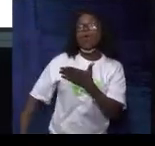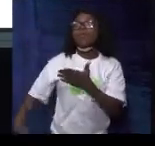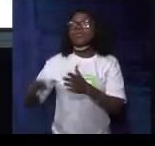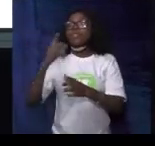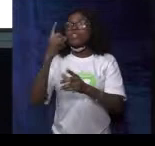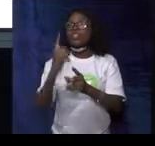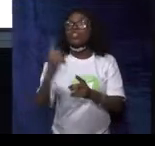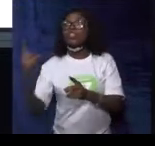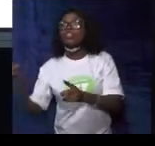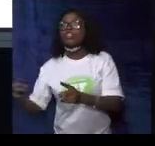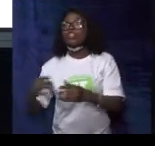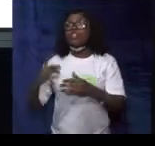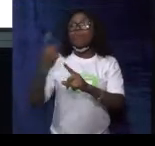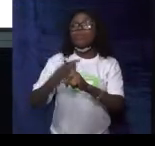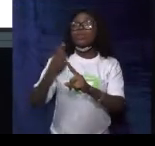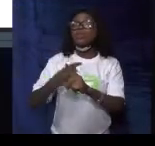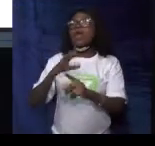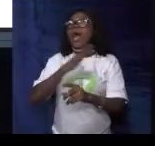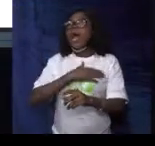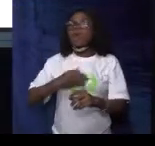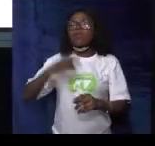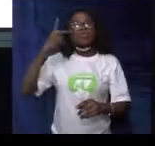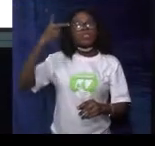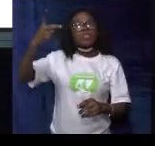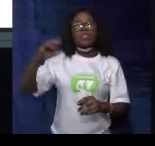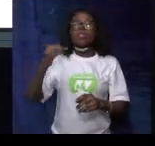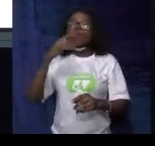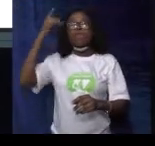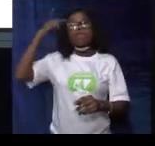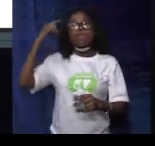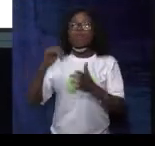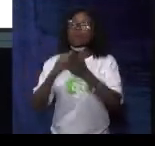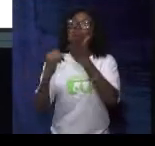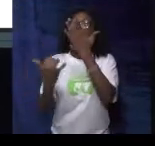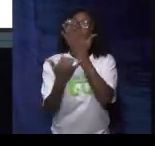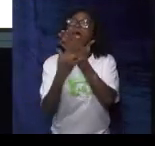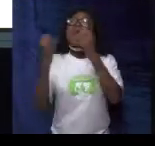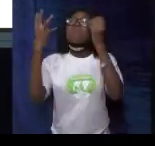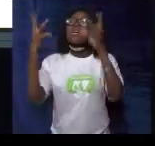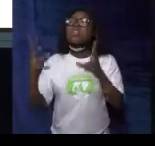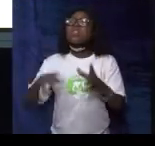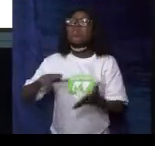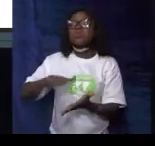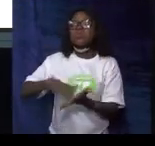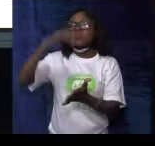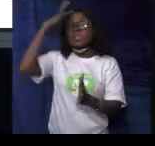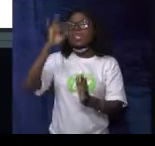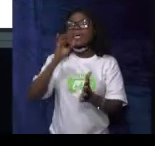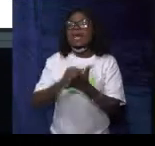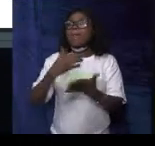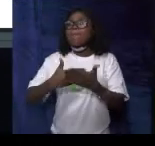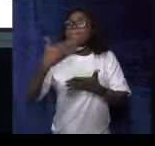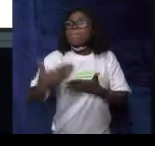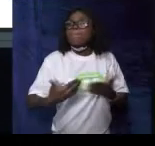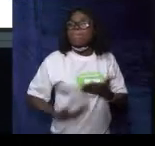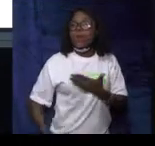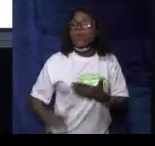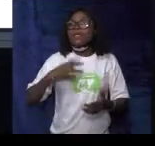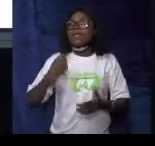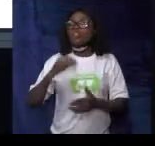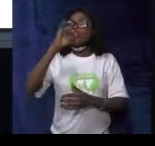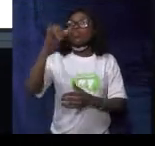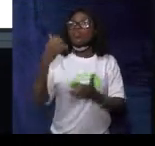of the months. Just look at the one for July and tell us how many students were born in the month of July. The answer is